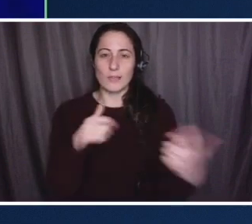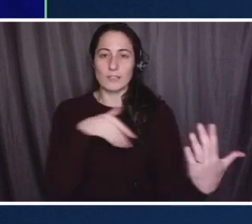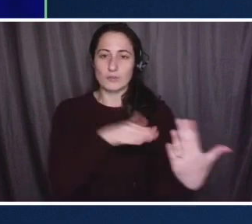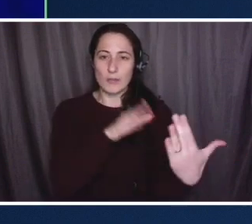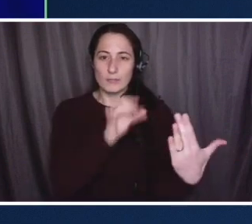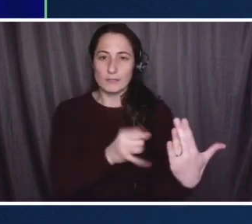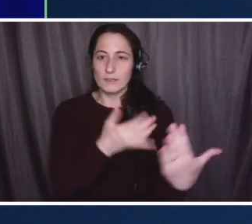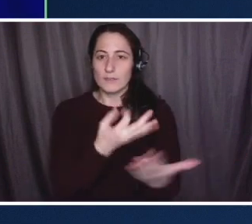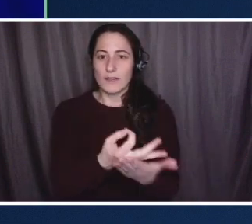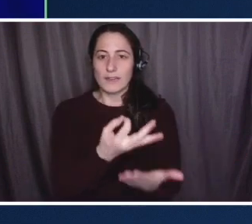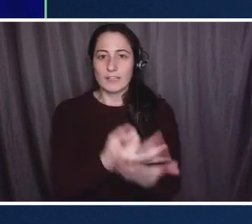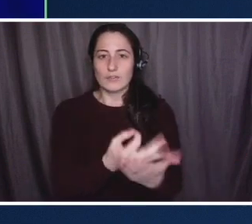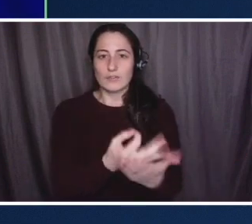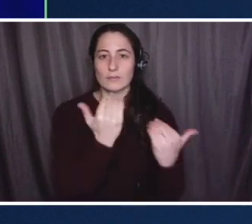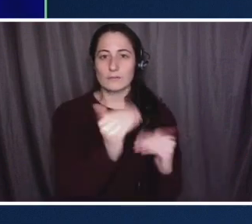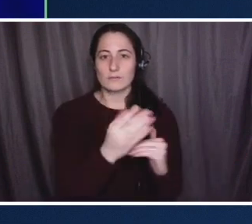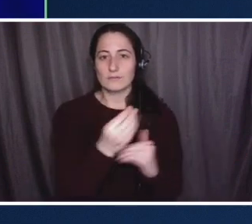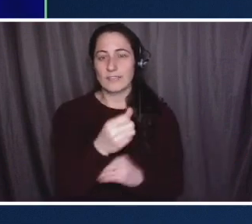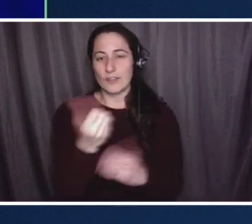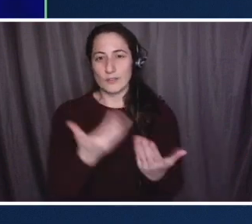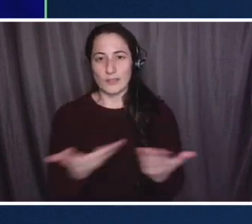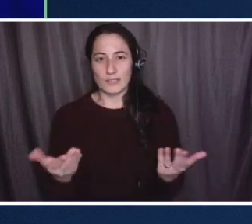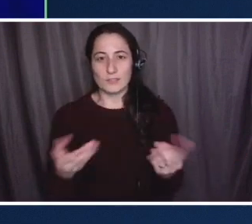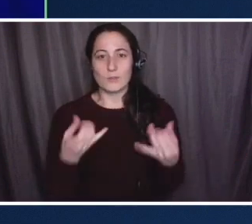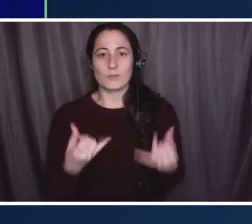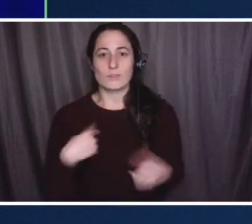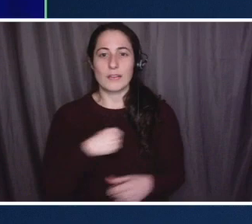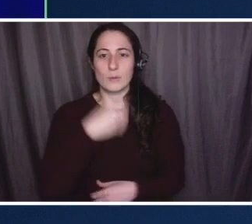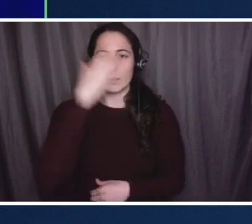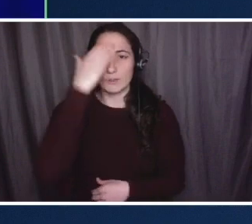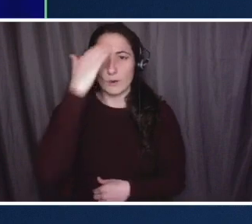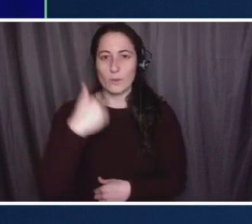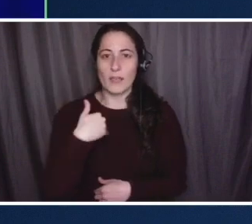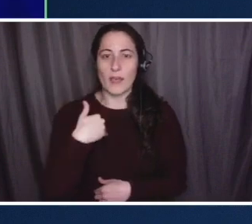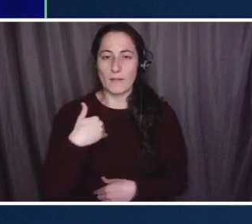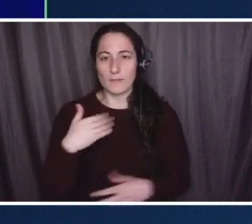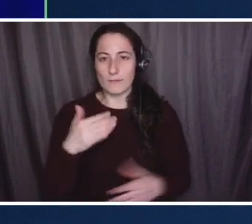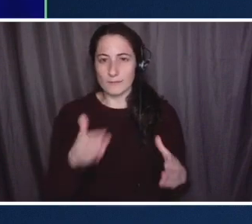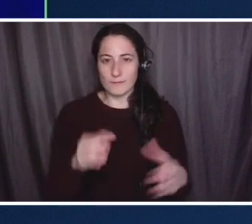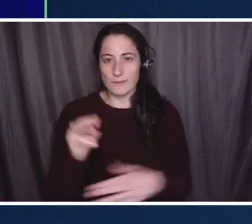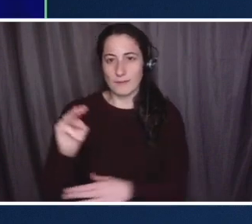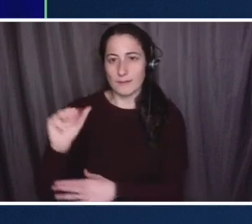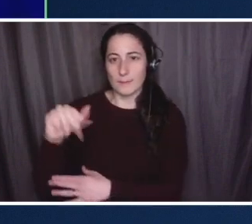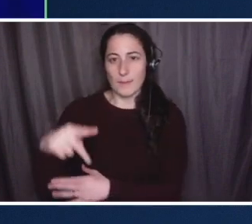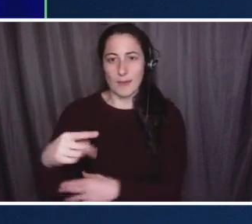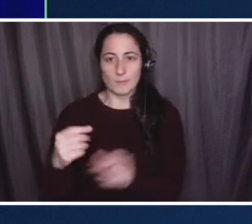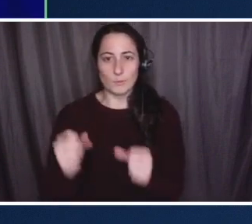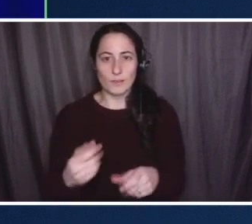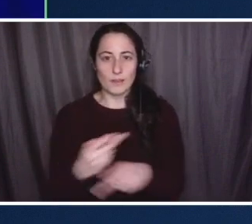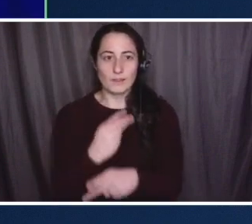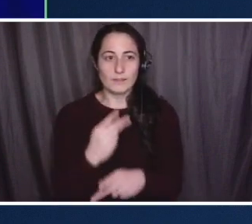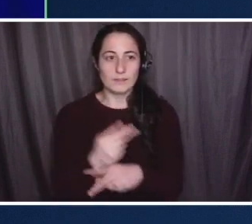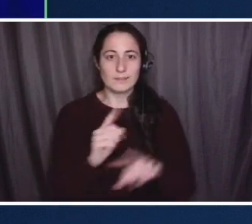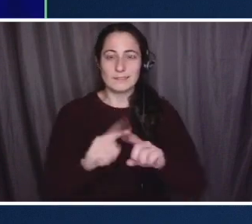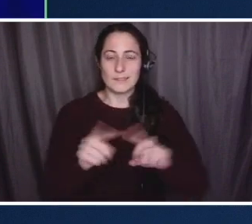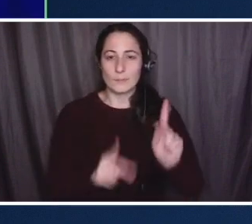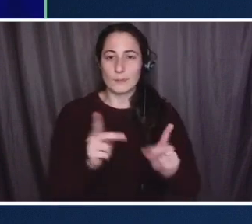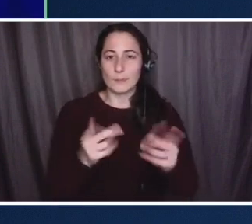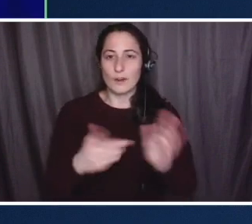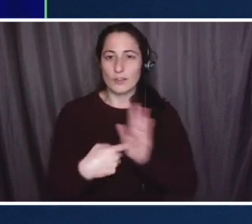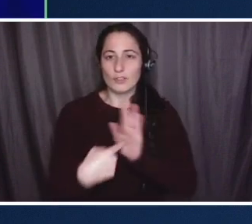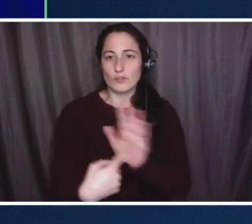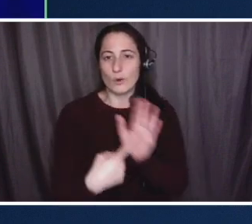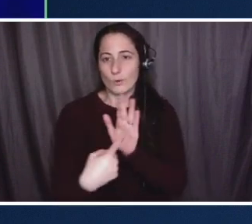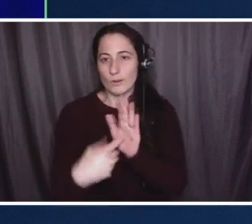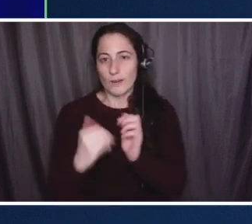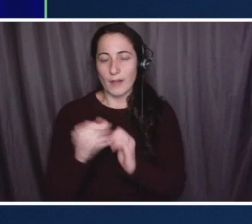financial constraints and all these other things. So we know that there's a roadmap. Folks like Kay and folks like Claudia have shown us what that looks like. How do we